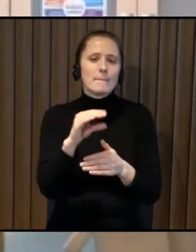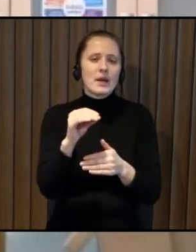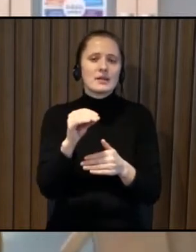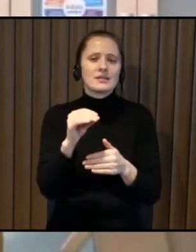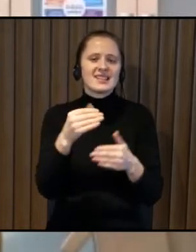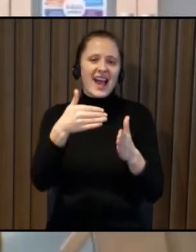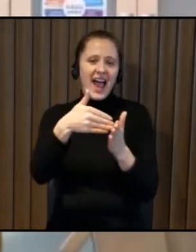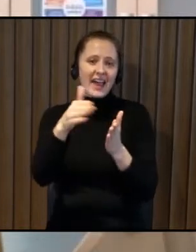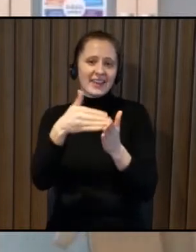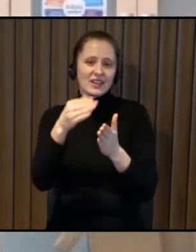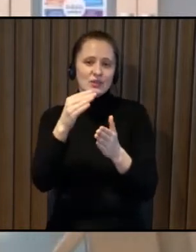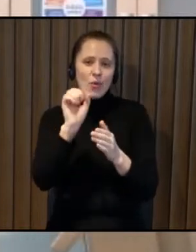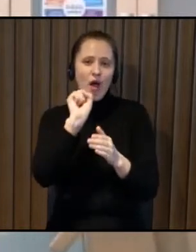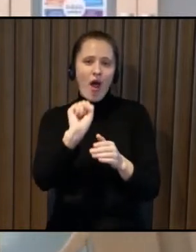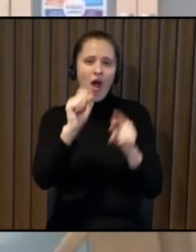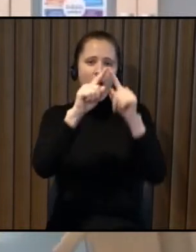premises.